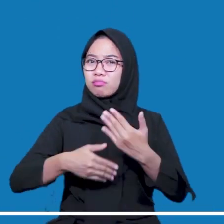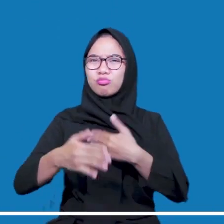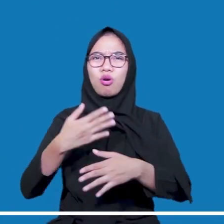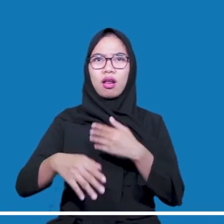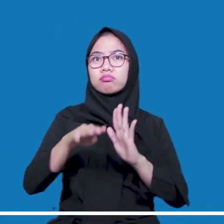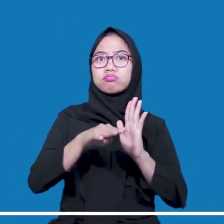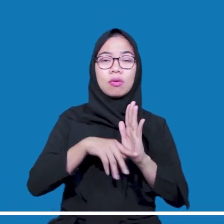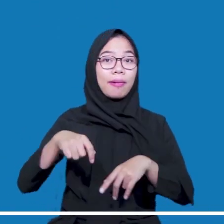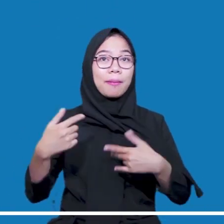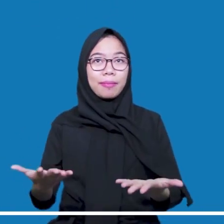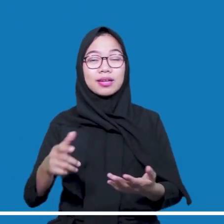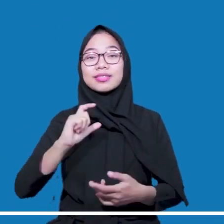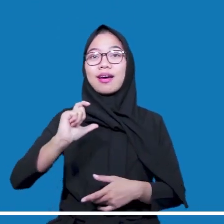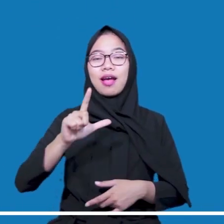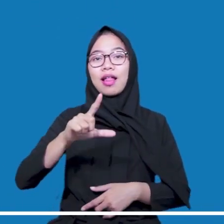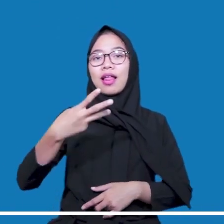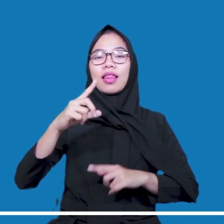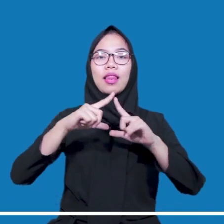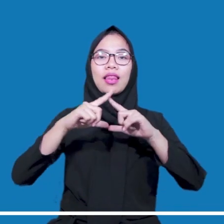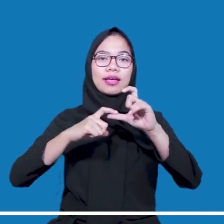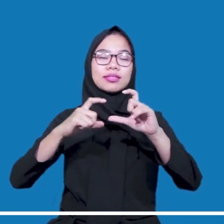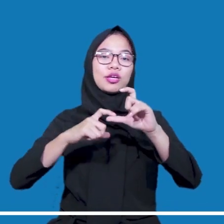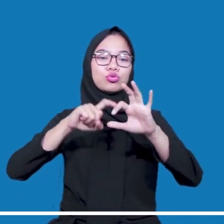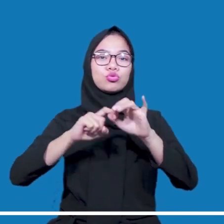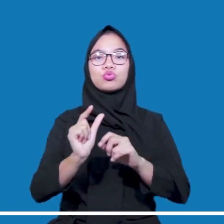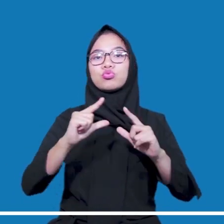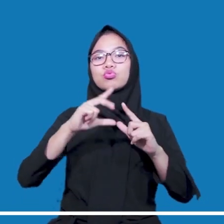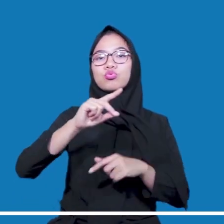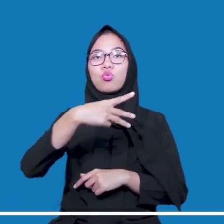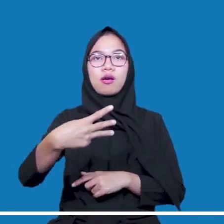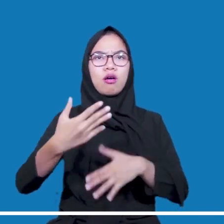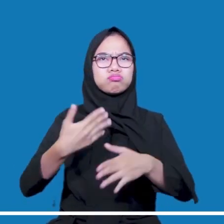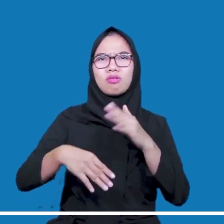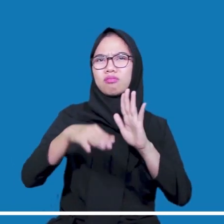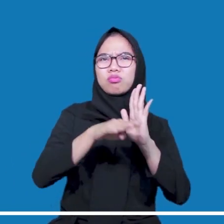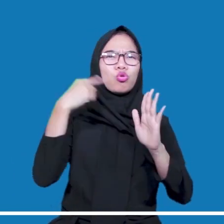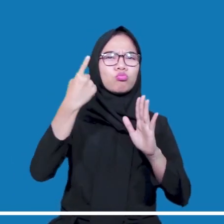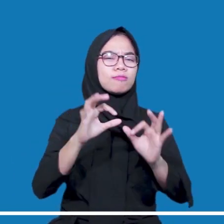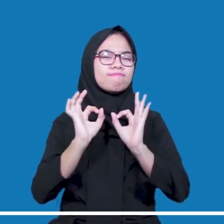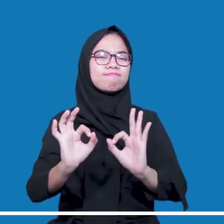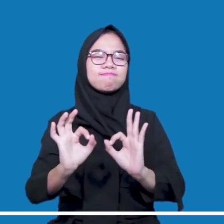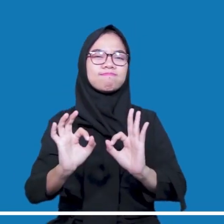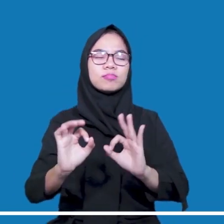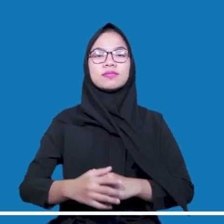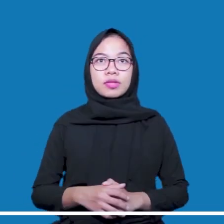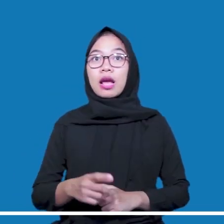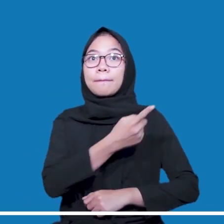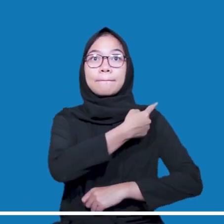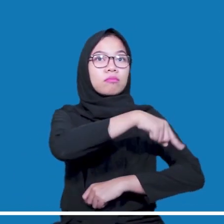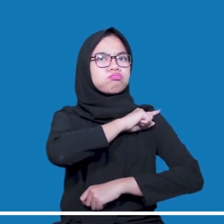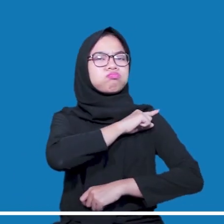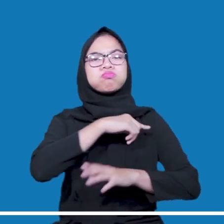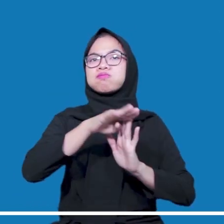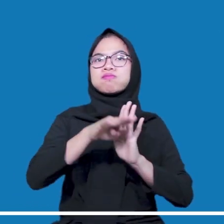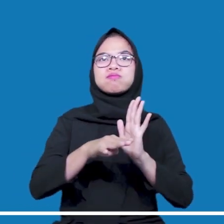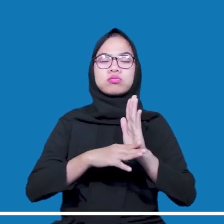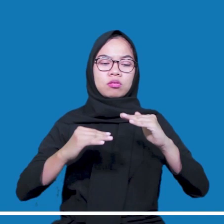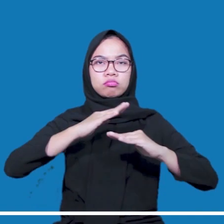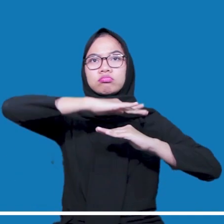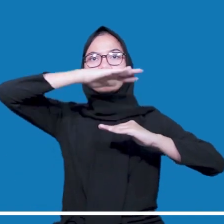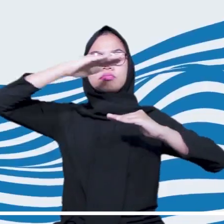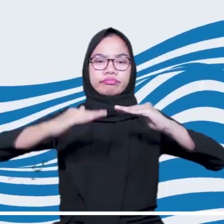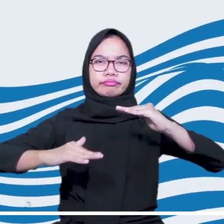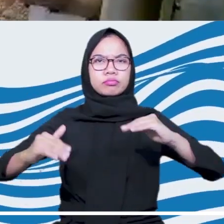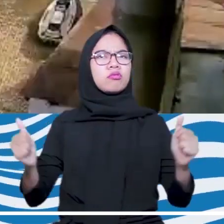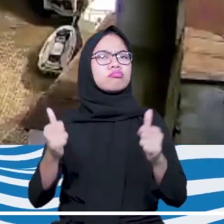field is later validated and processed using the least square method to generate tidal datums. The tidal